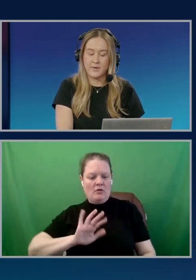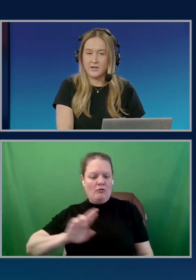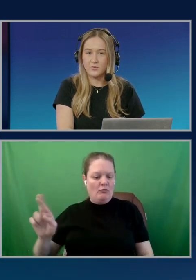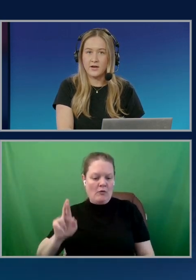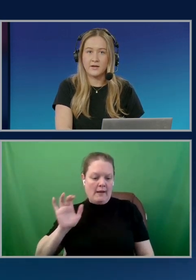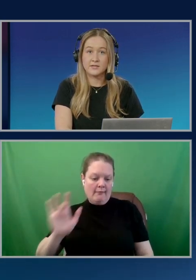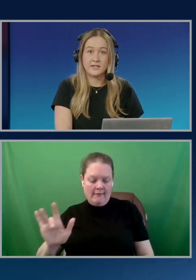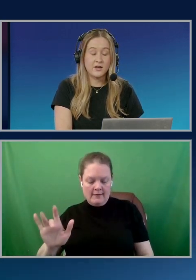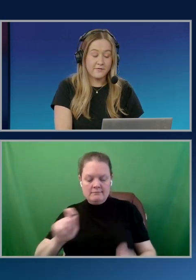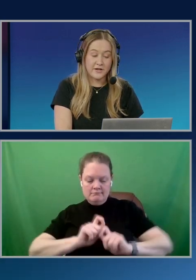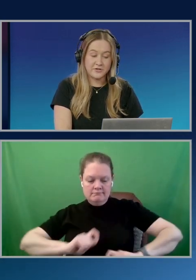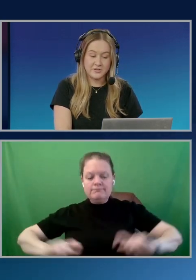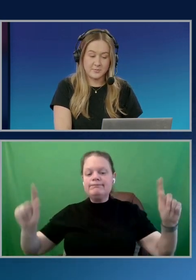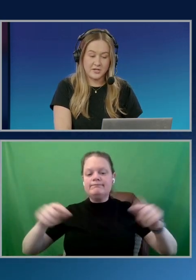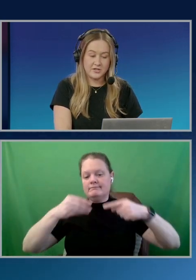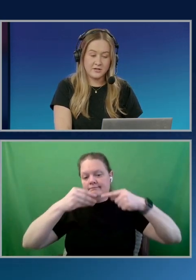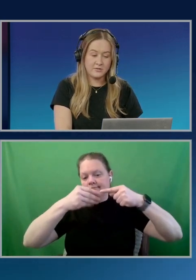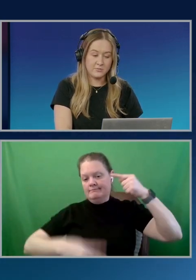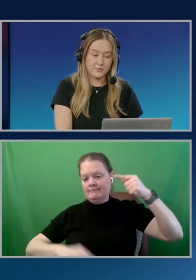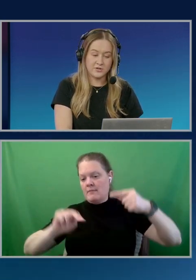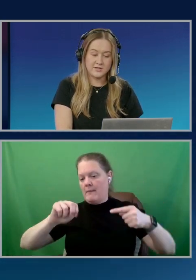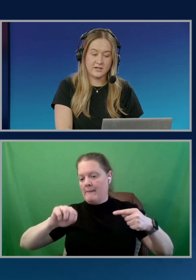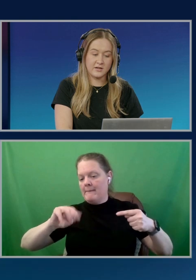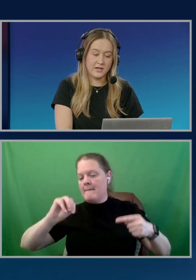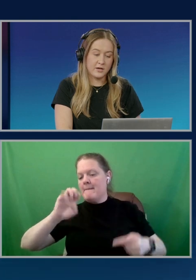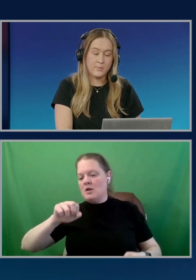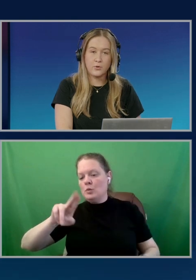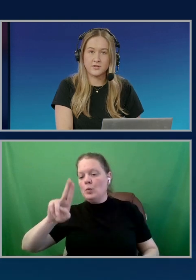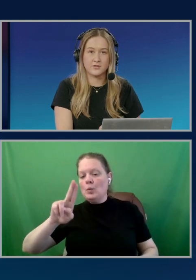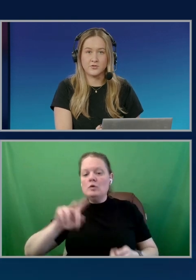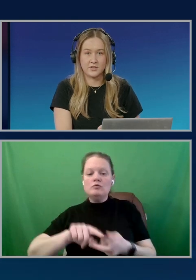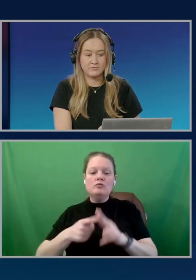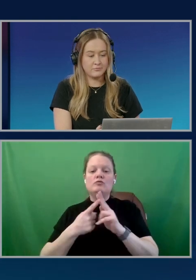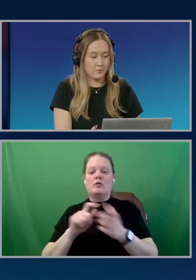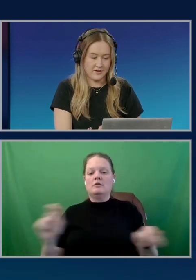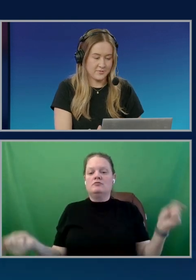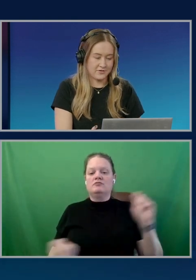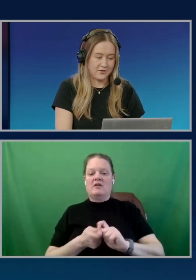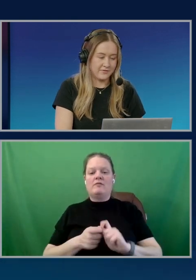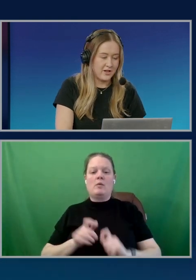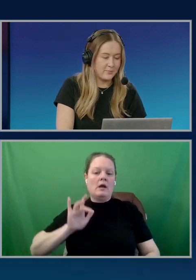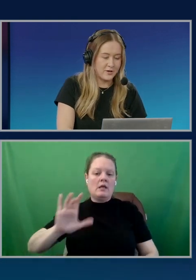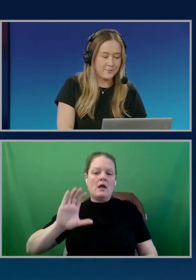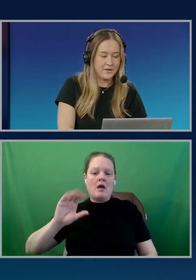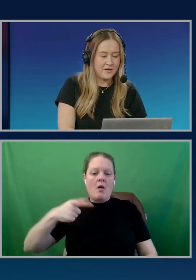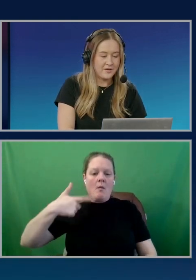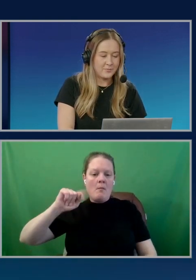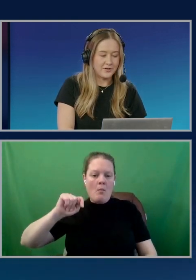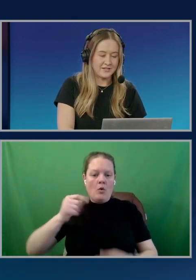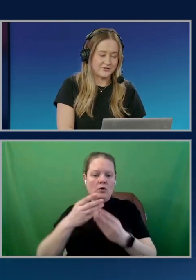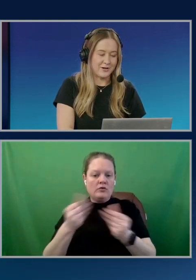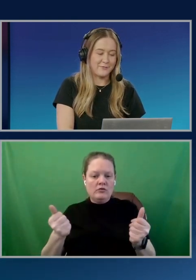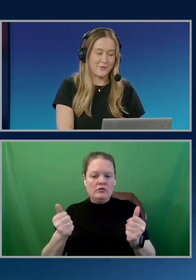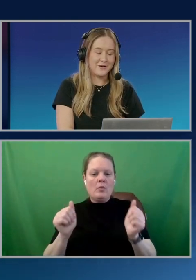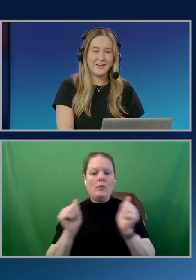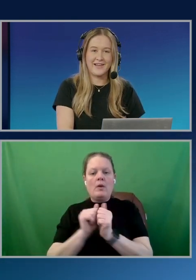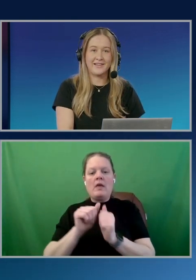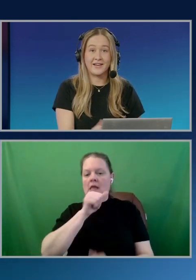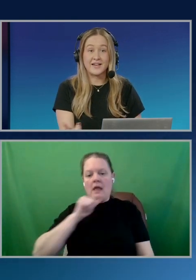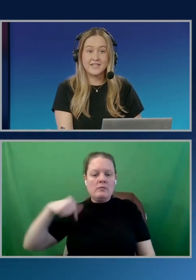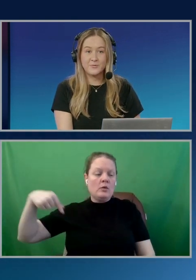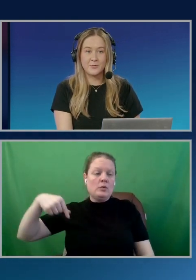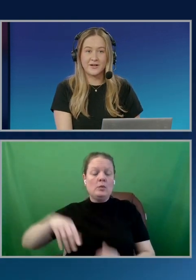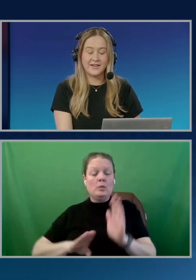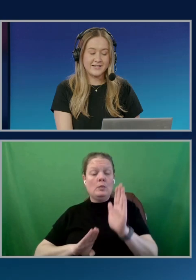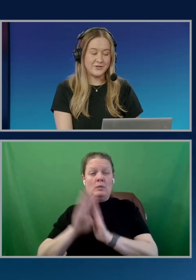open up a menu. And to kick off that transformation, we're just going to click Port Solution with Amazon Q Developer. Pretty straightforward. And